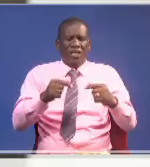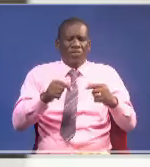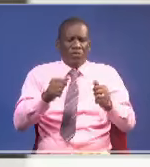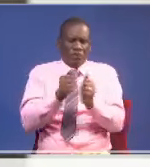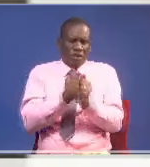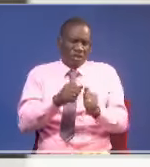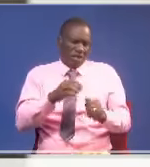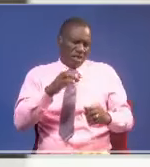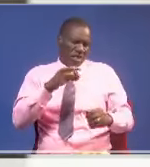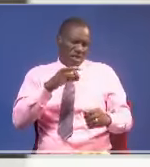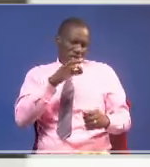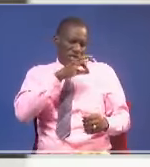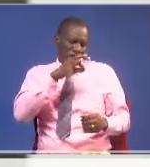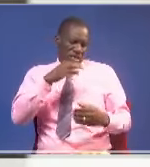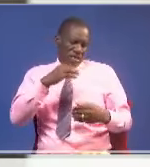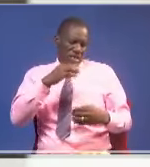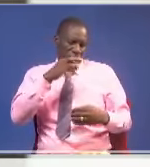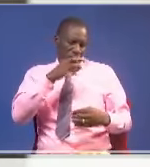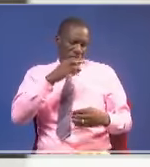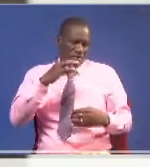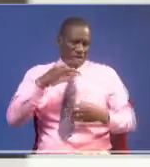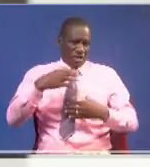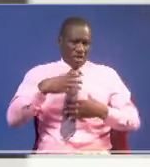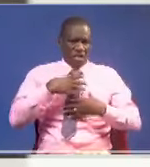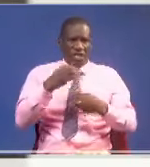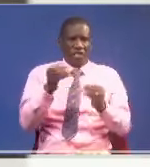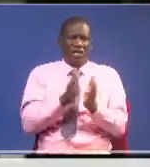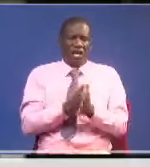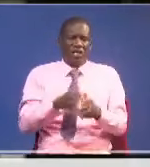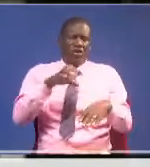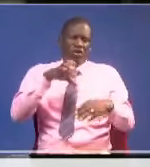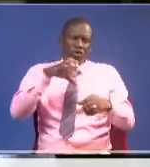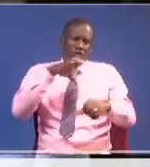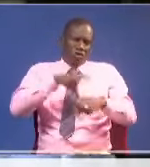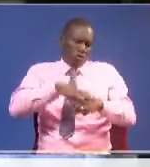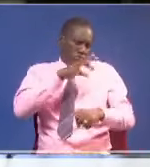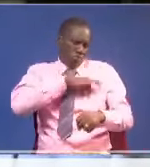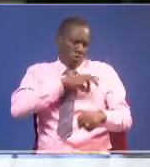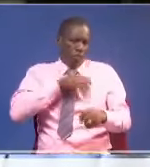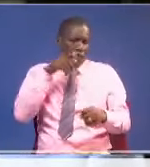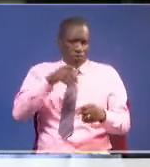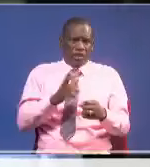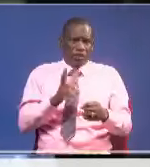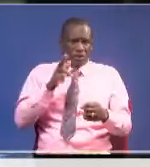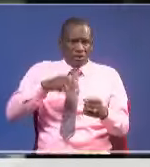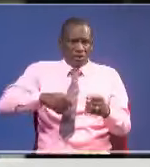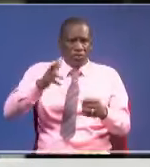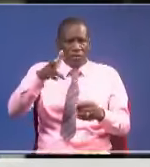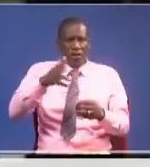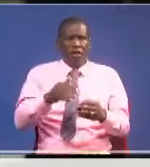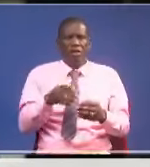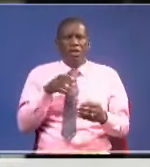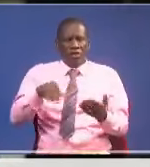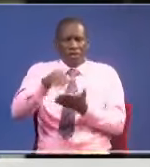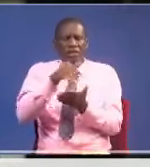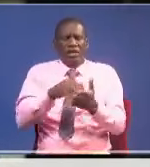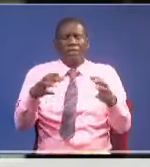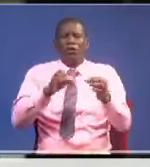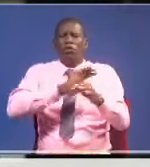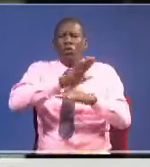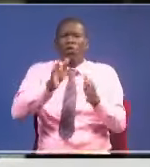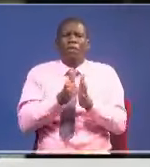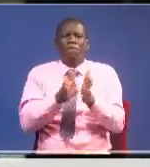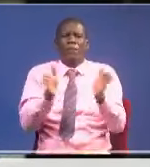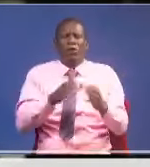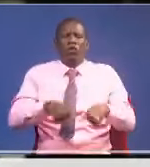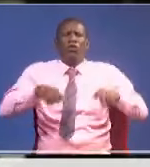acquired direct personal benefits in the contract for supply of fuel. This sends a message to all public officers, both at